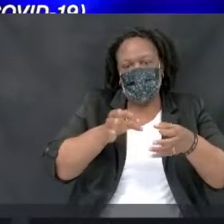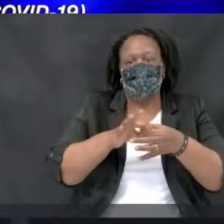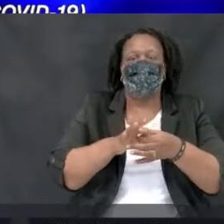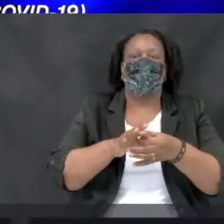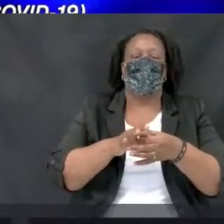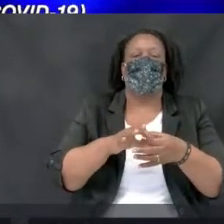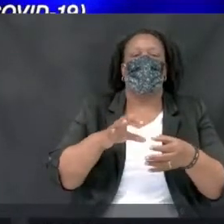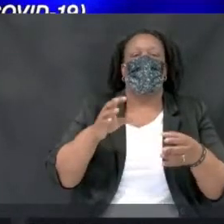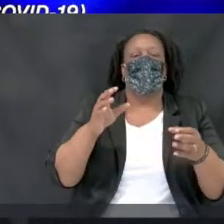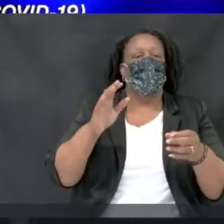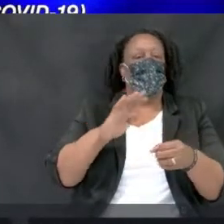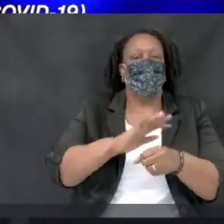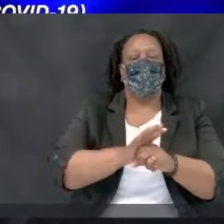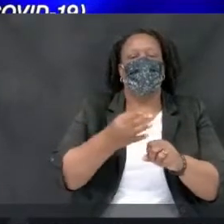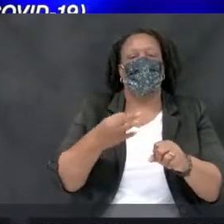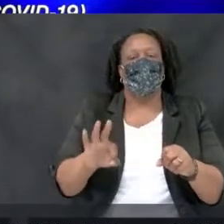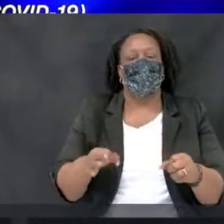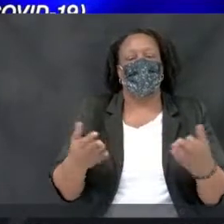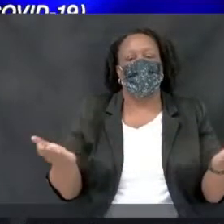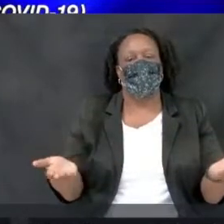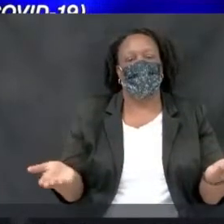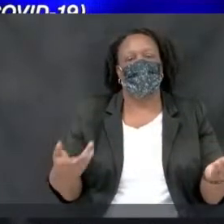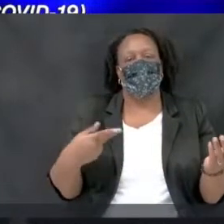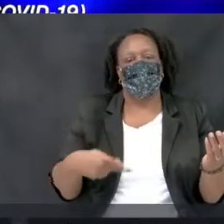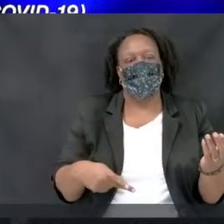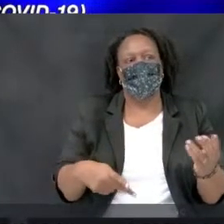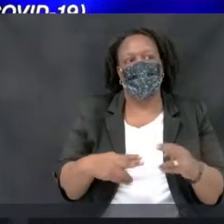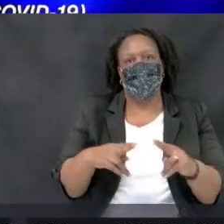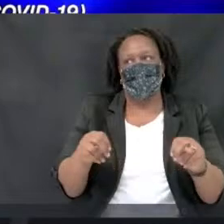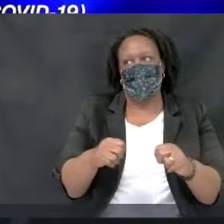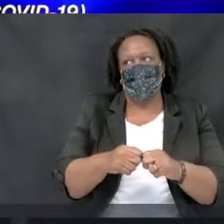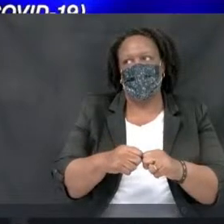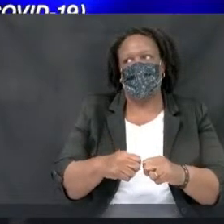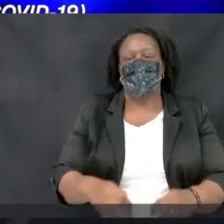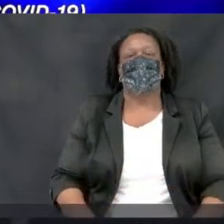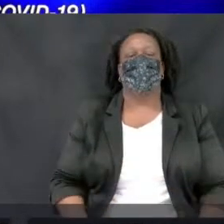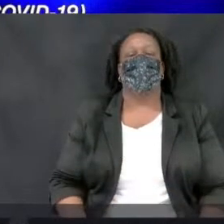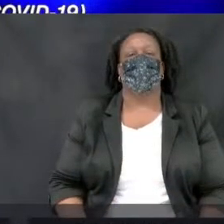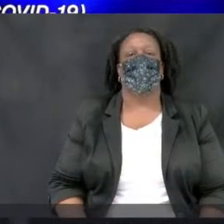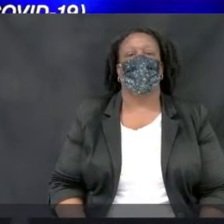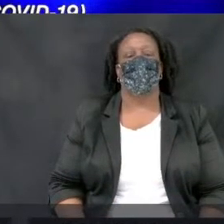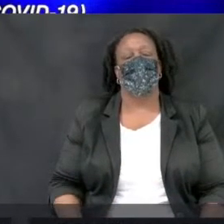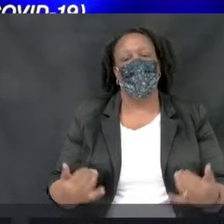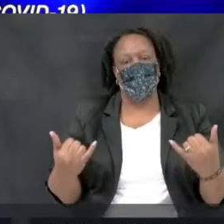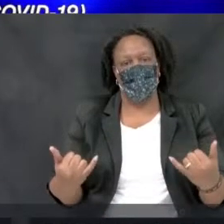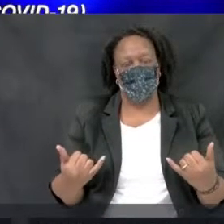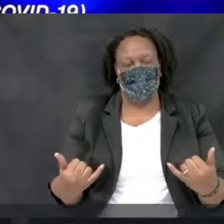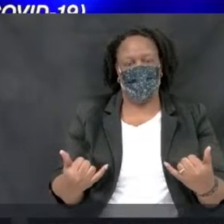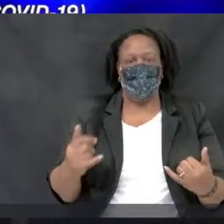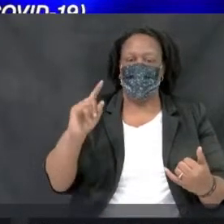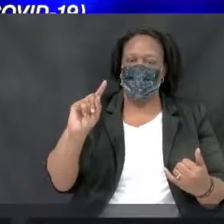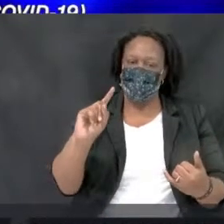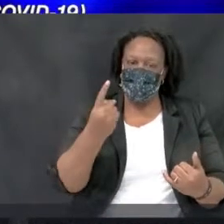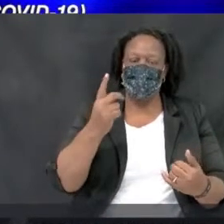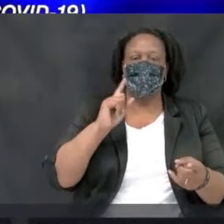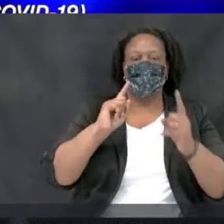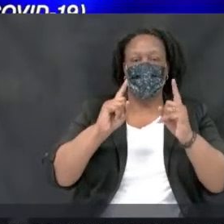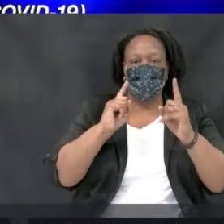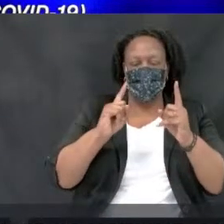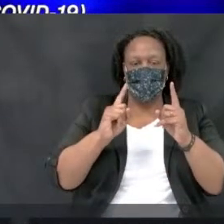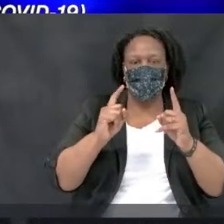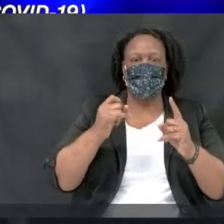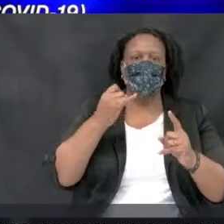the pandemic here in St. Kitts and Nevis. Today I would like to invite first to speak to